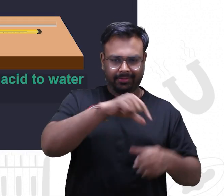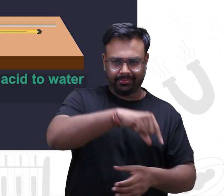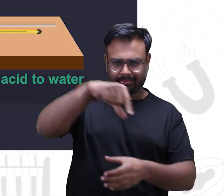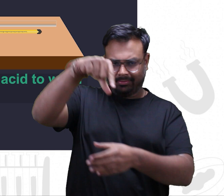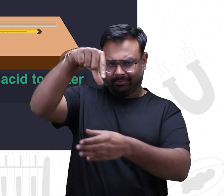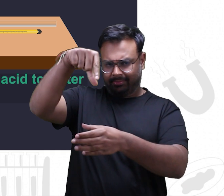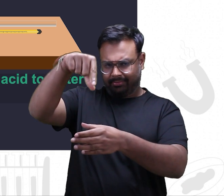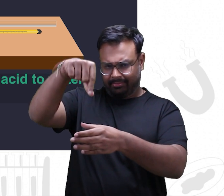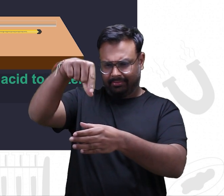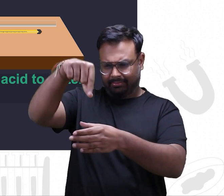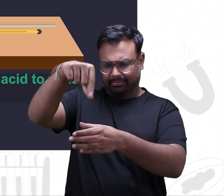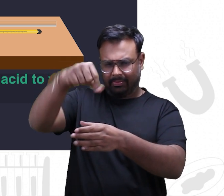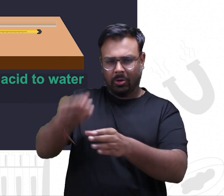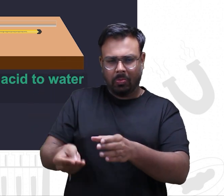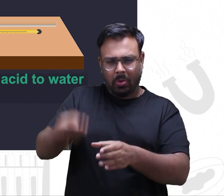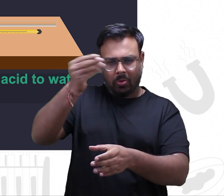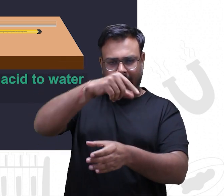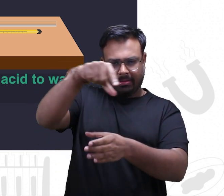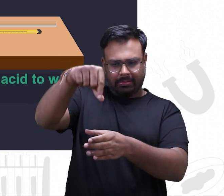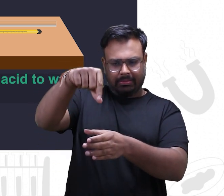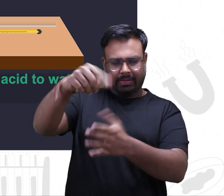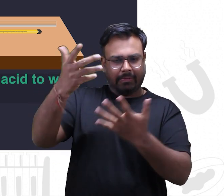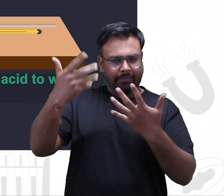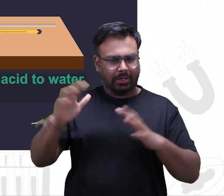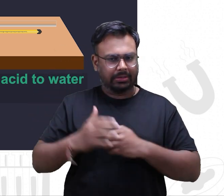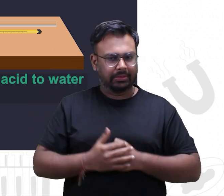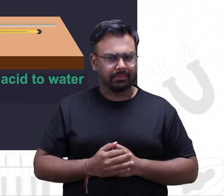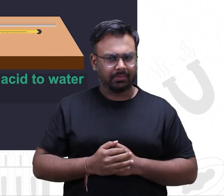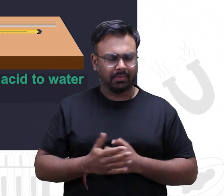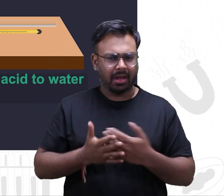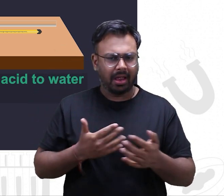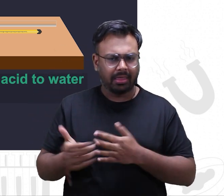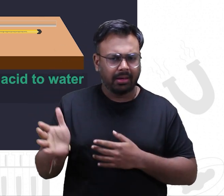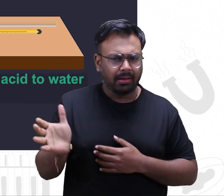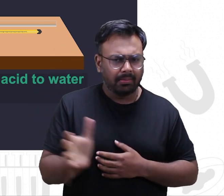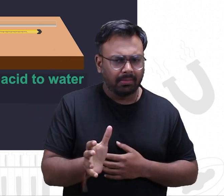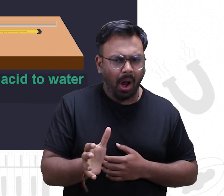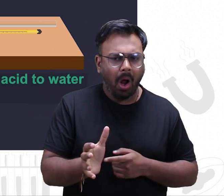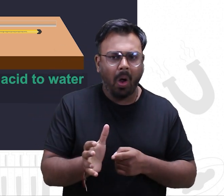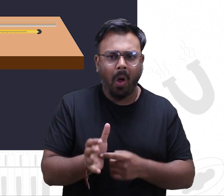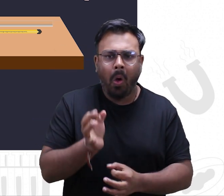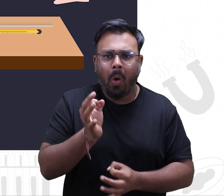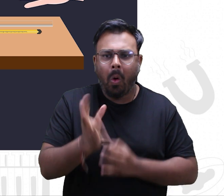This is the main reason why adding an acid like sulfuric acid to water generates a large amount of heat.